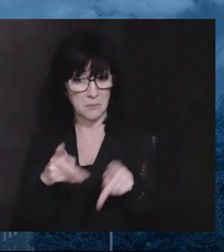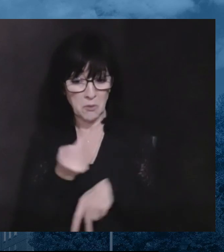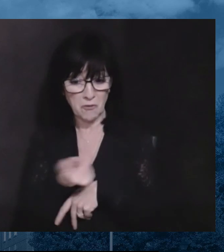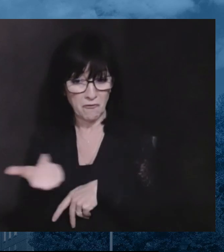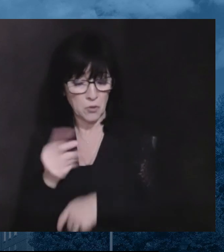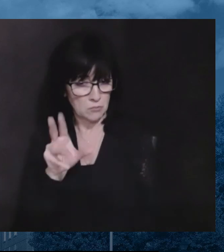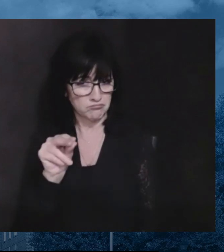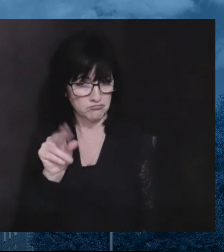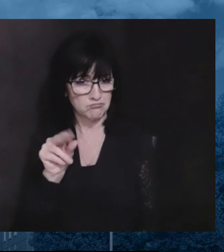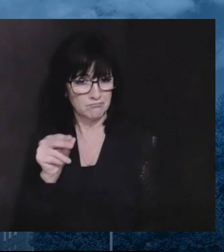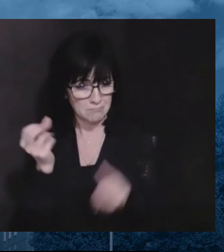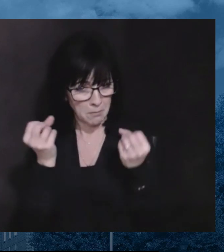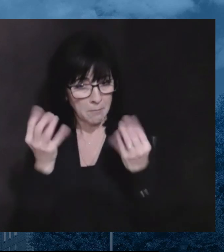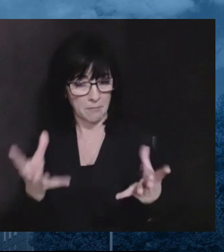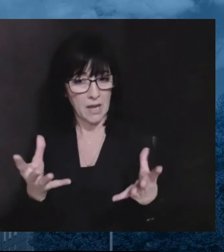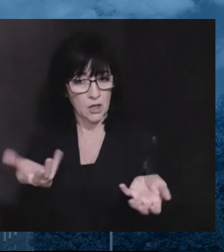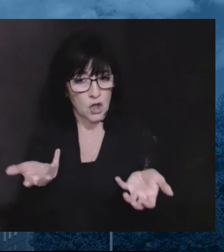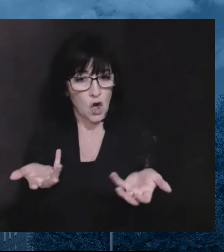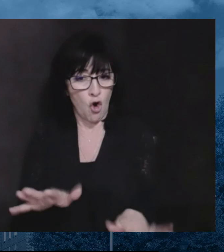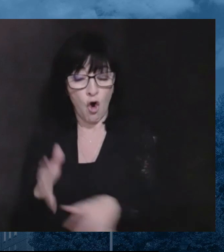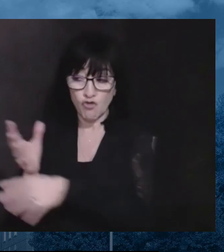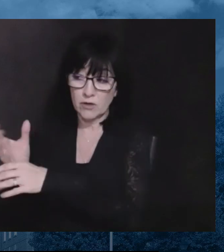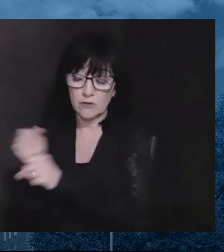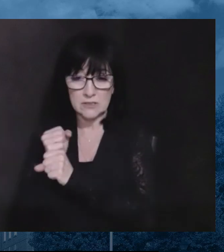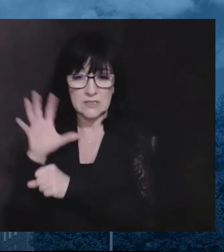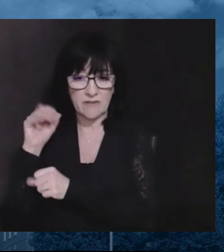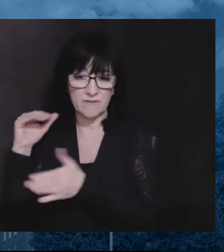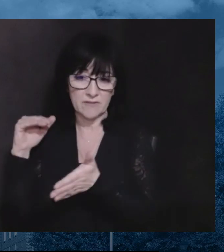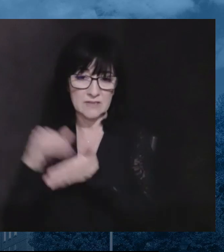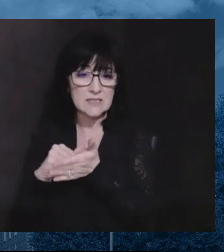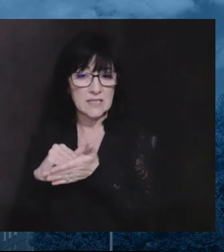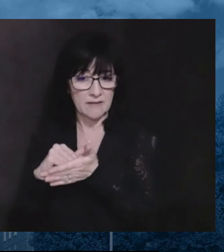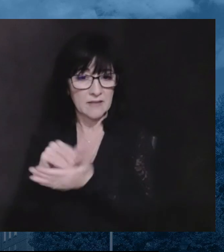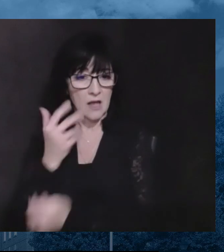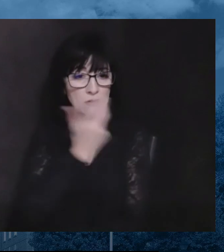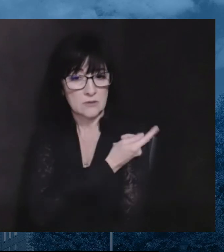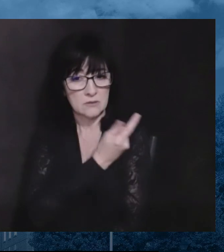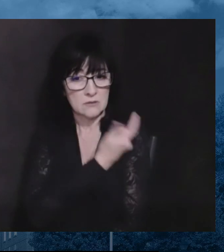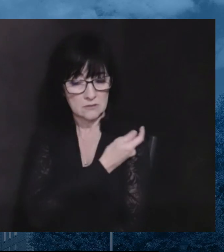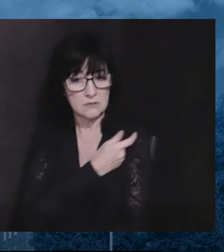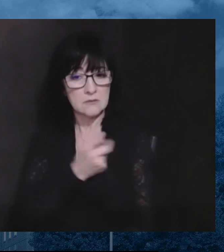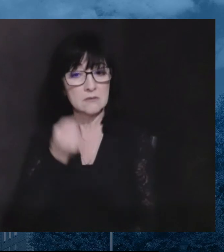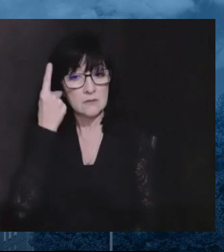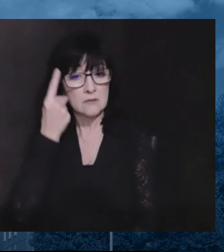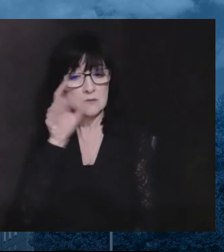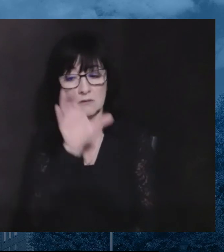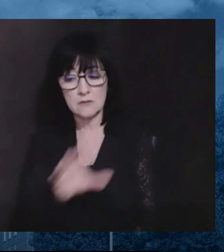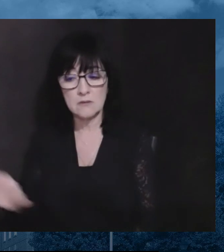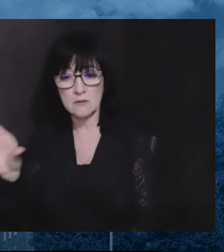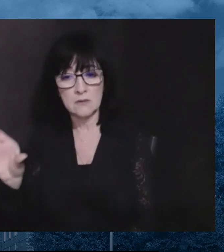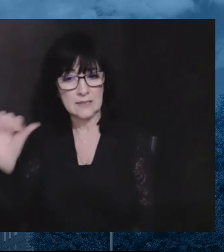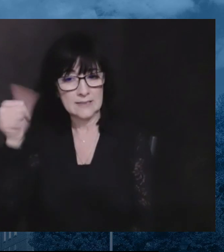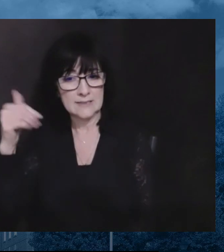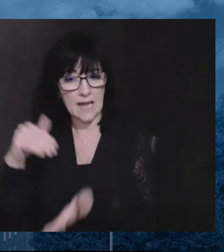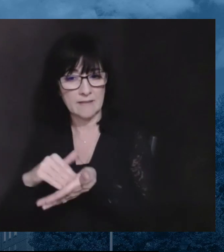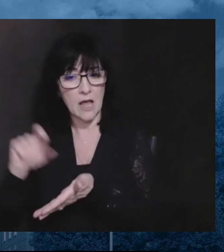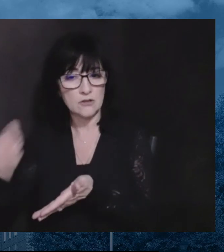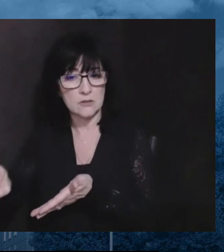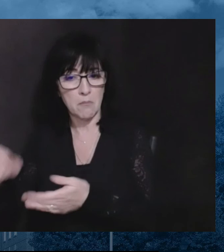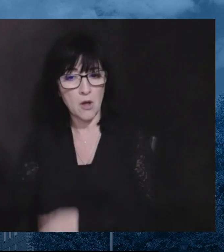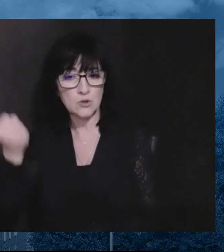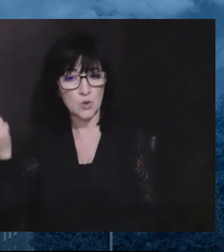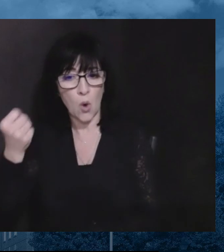about 50,000 doses. More than 10,000 of those are being held for second doses, and